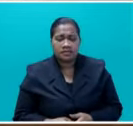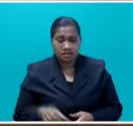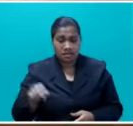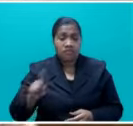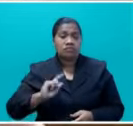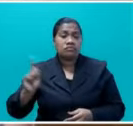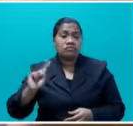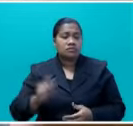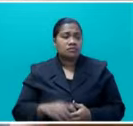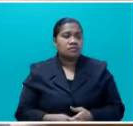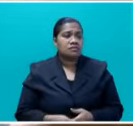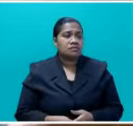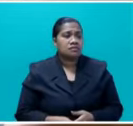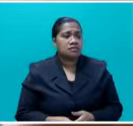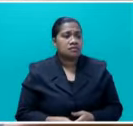ambassador,